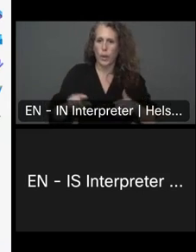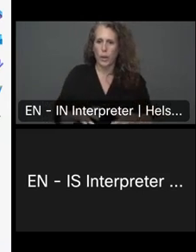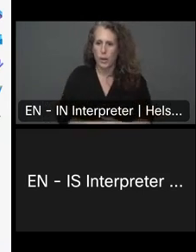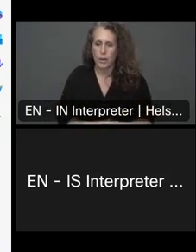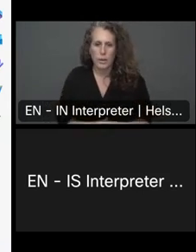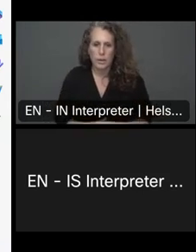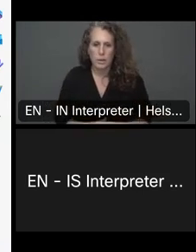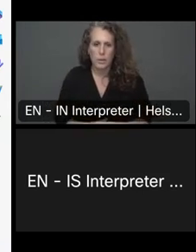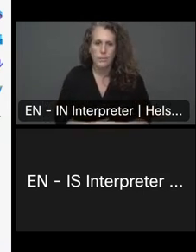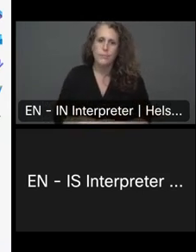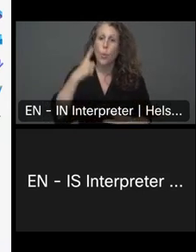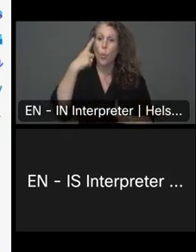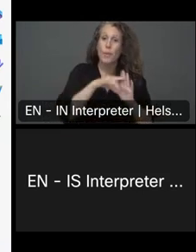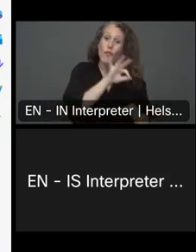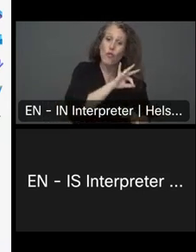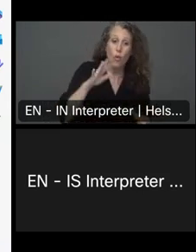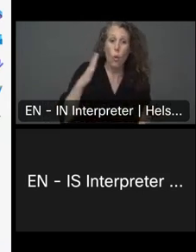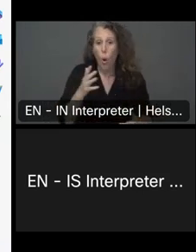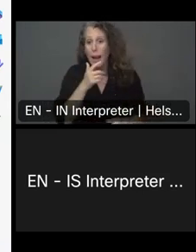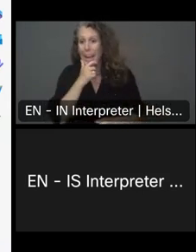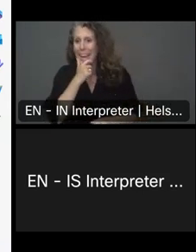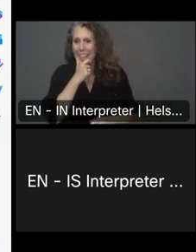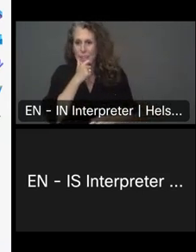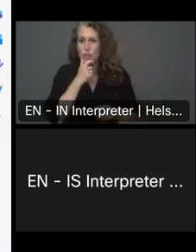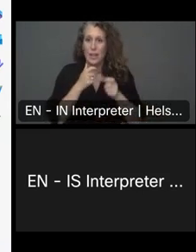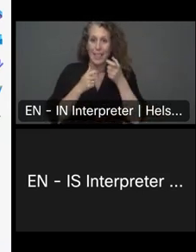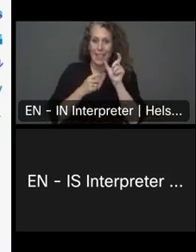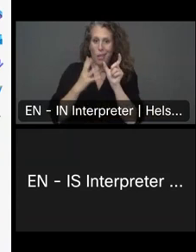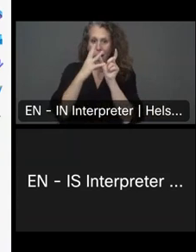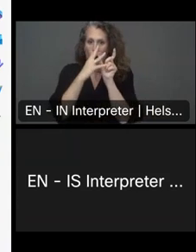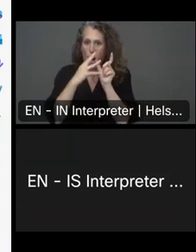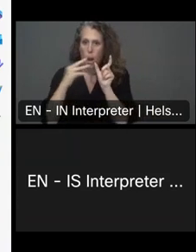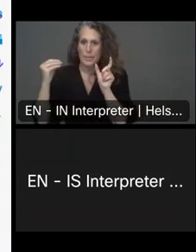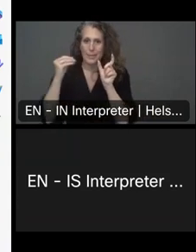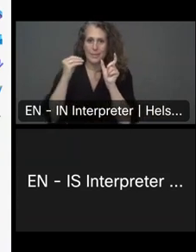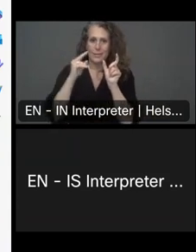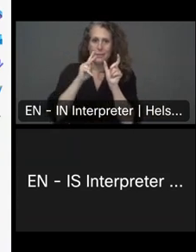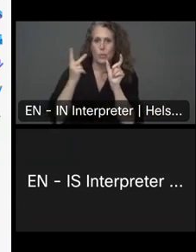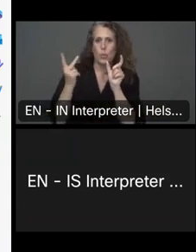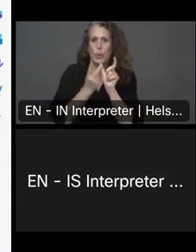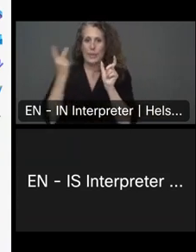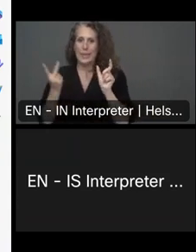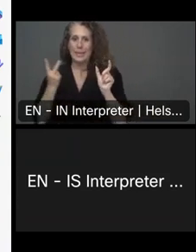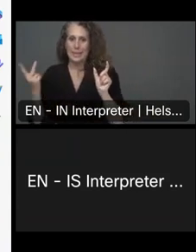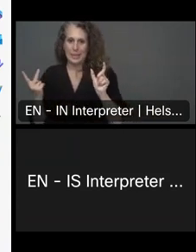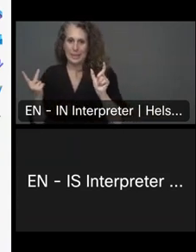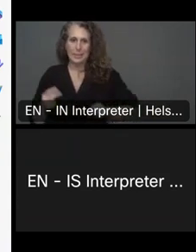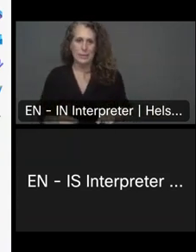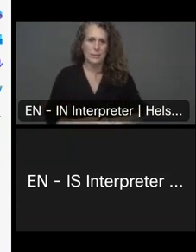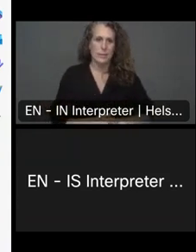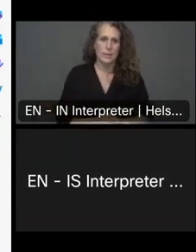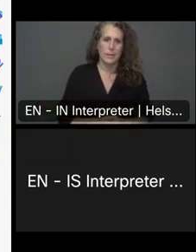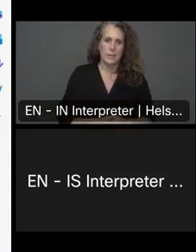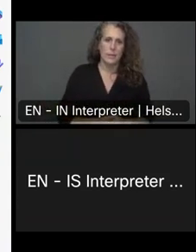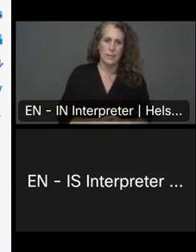the French, or we can say English lexical clone, repeated adjective retains its expressive force, whence the difference